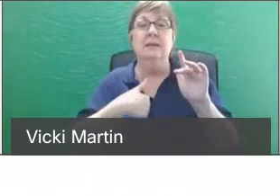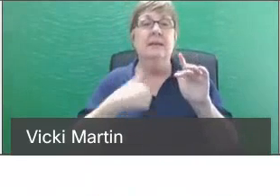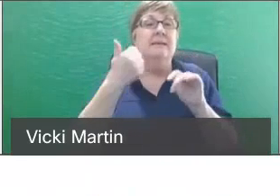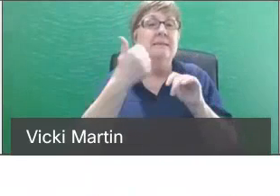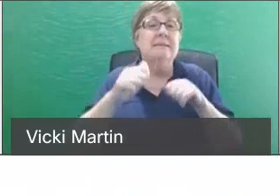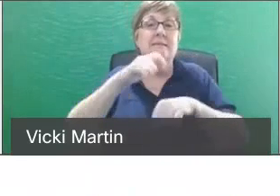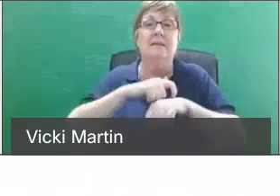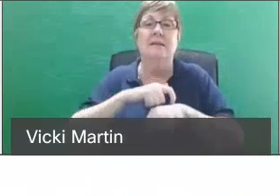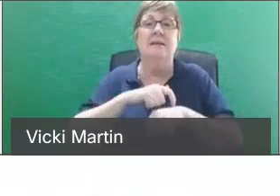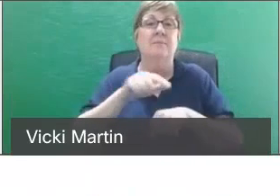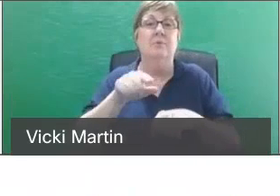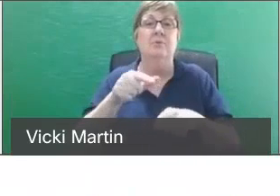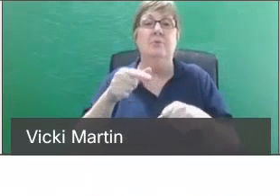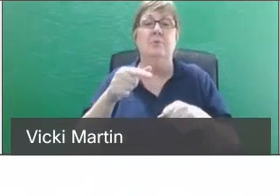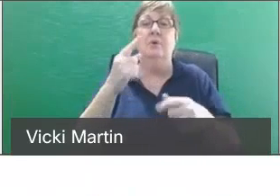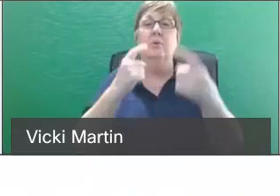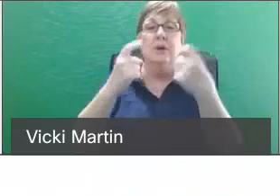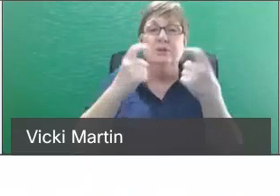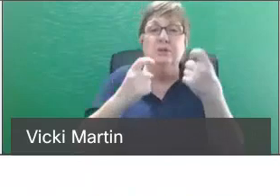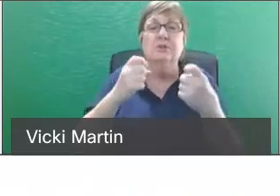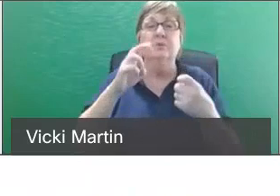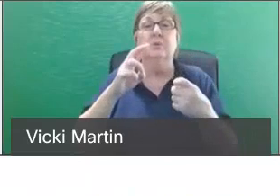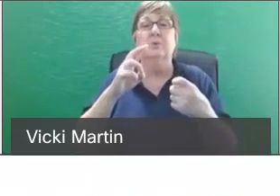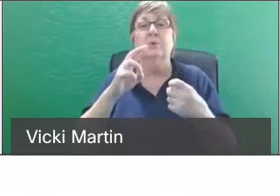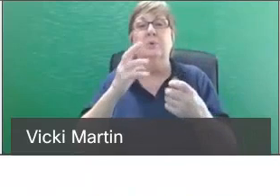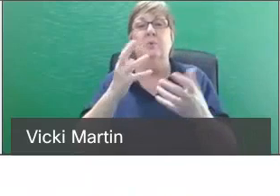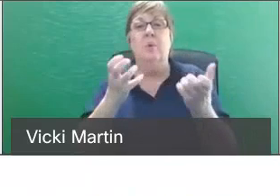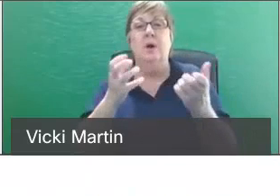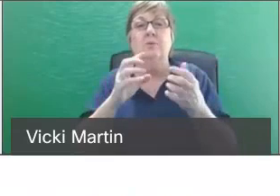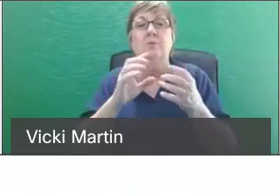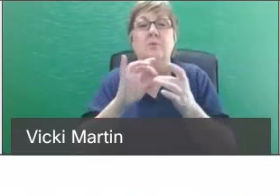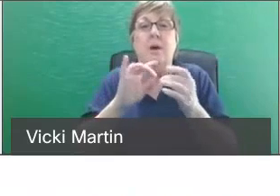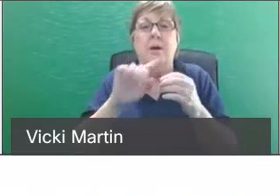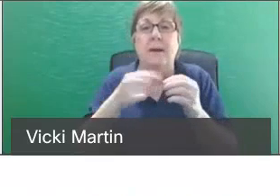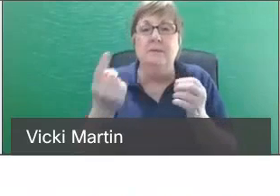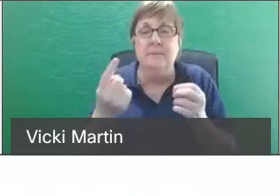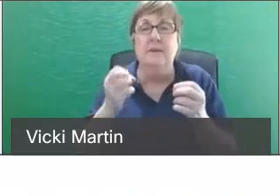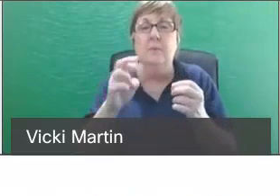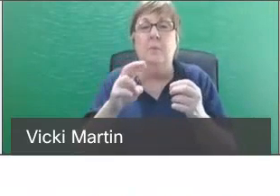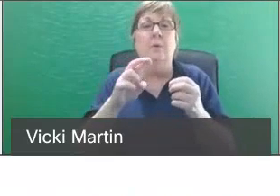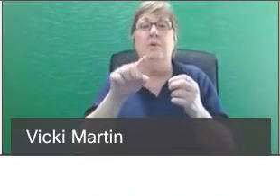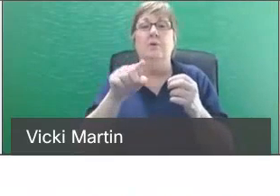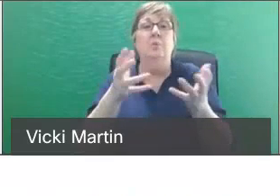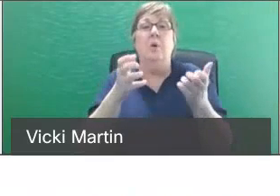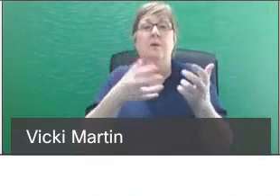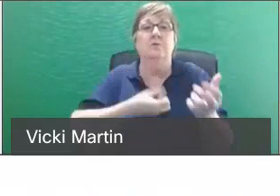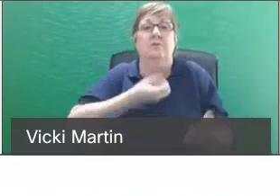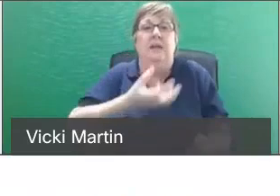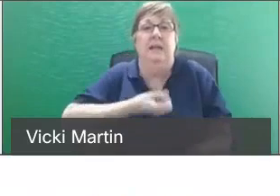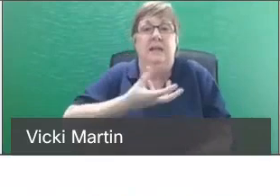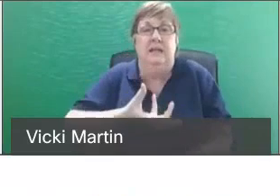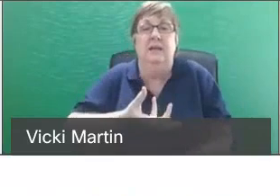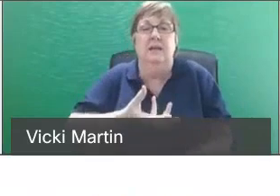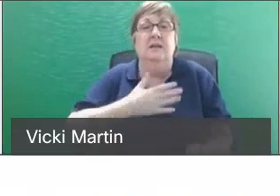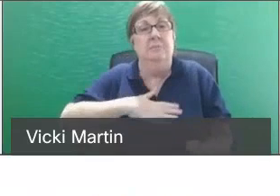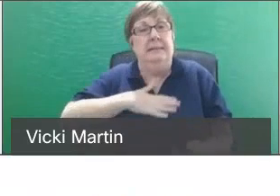questions, or if you want to talk about something, if you just want to vent, let me know, email me, call me, and I will contact you back and try to help you